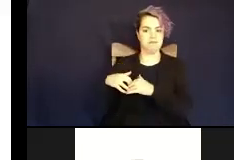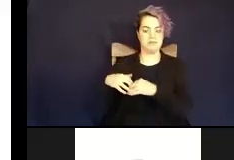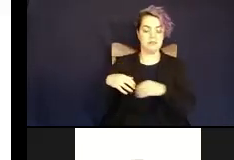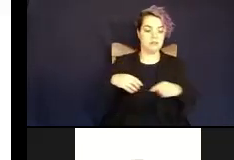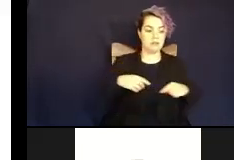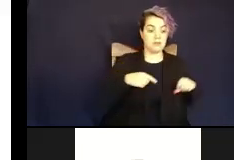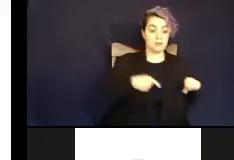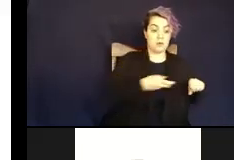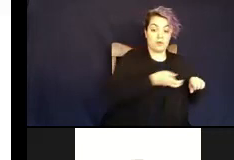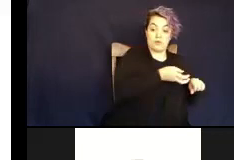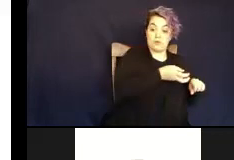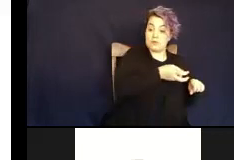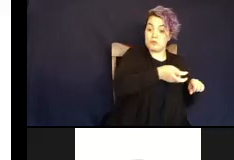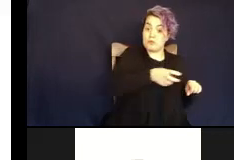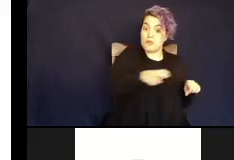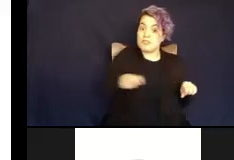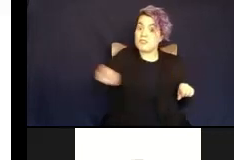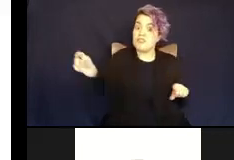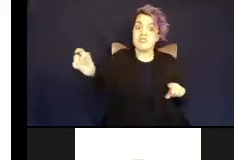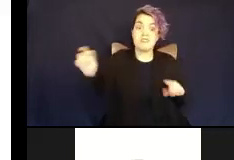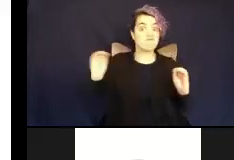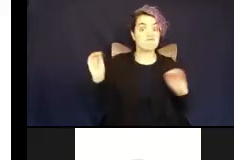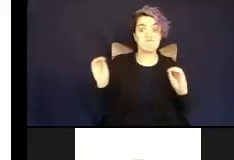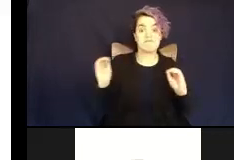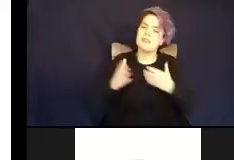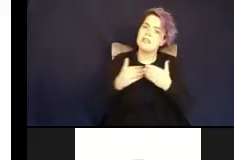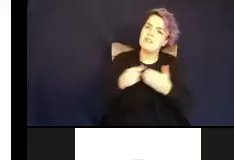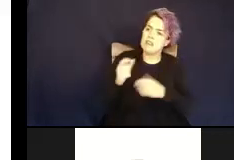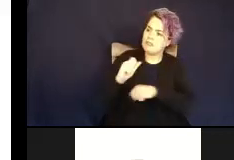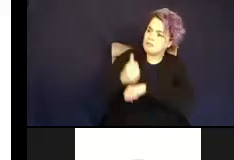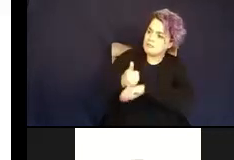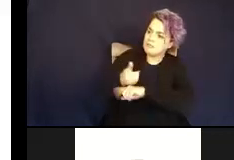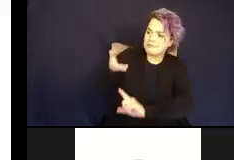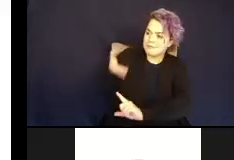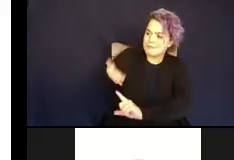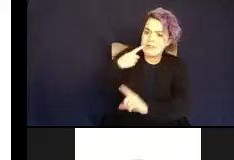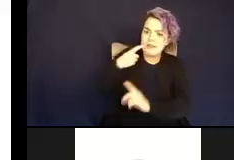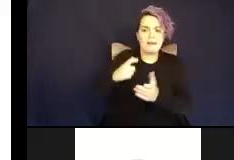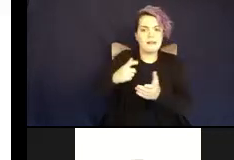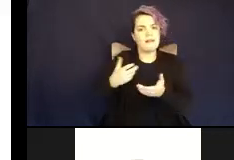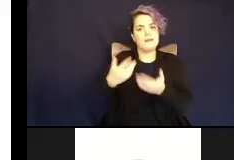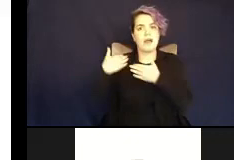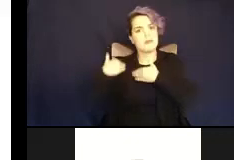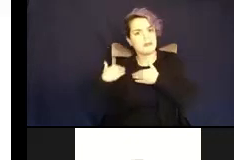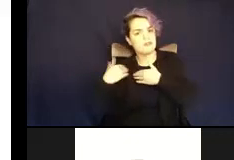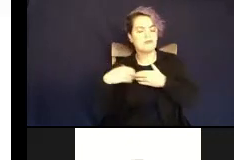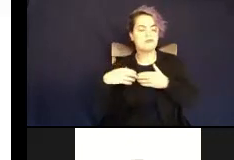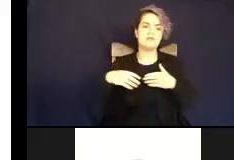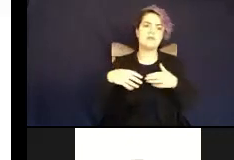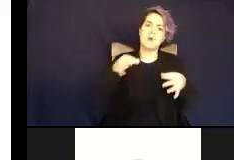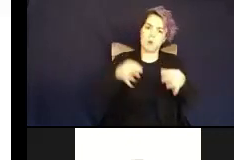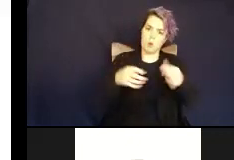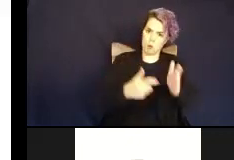transitions, even where there are settlements, where there's obligations, there's court requirements to meet